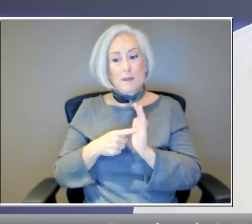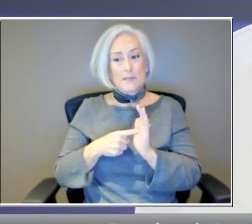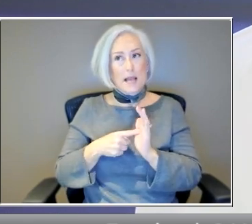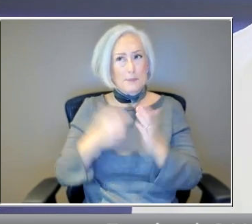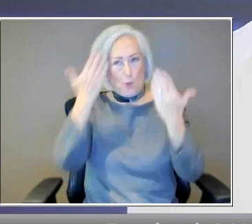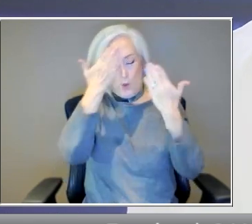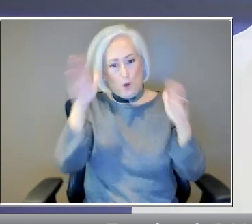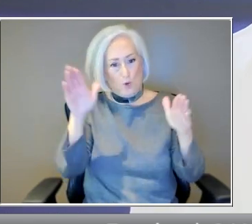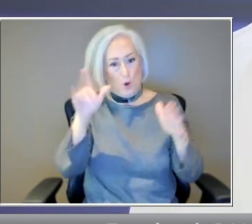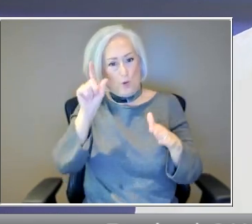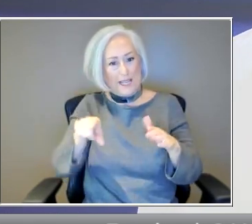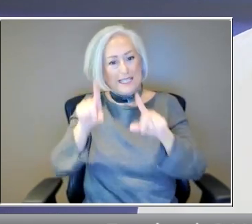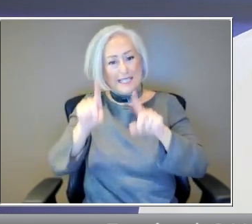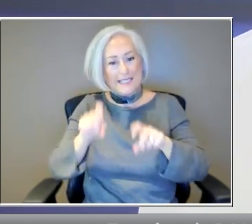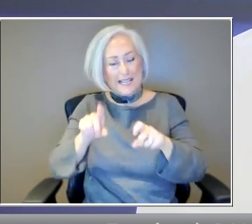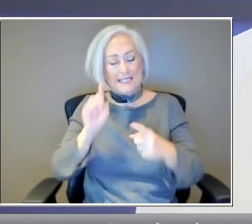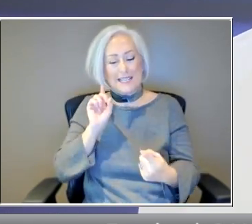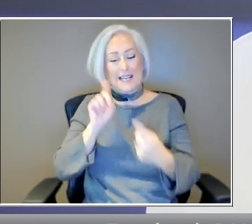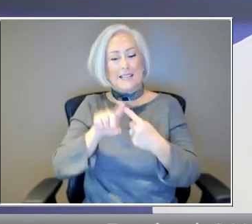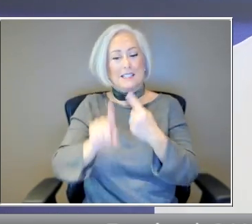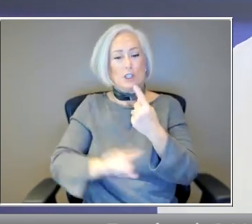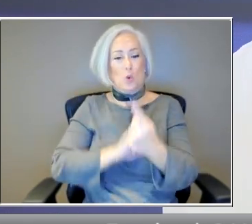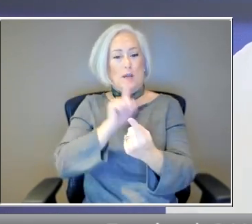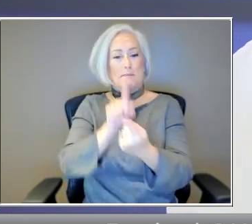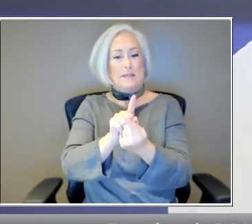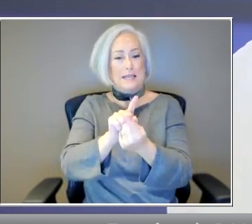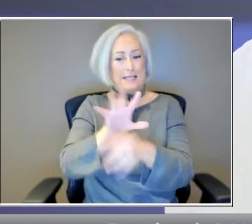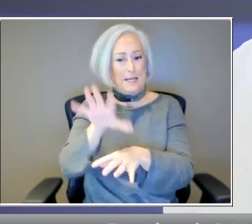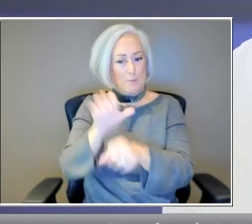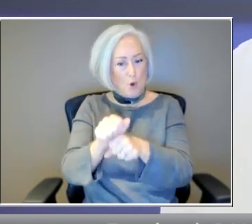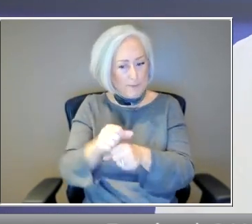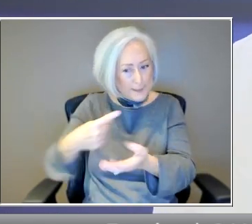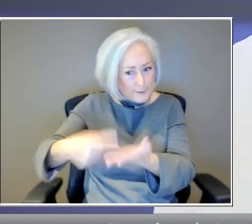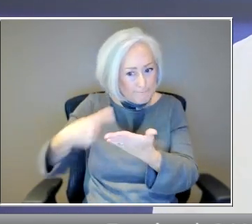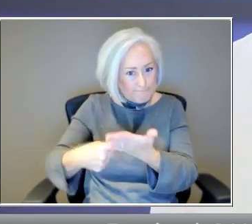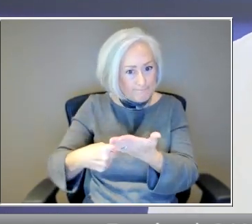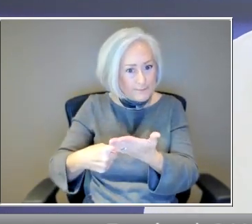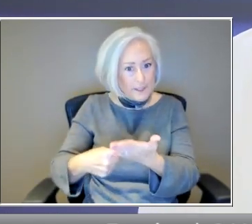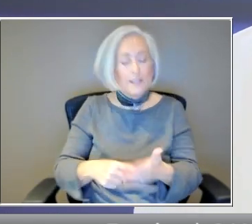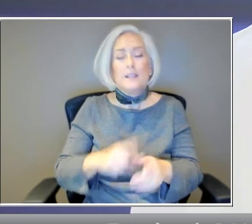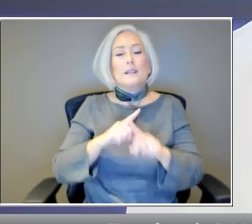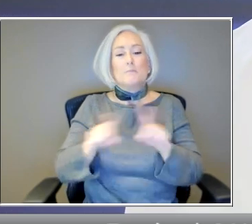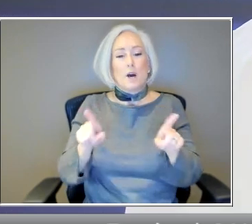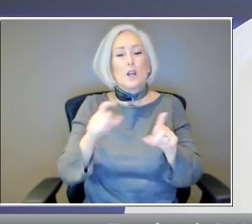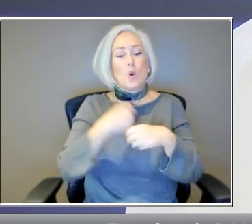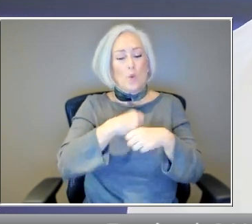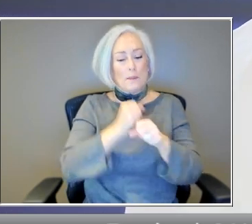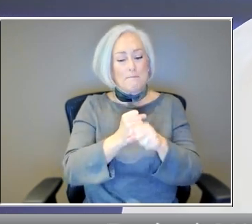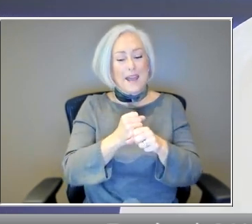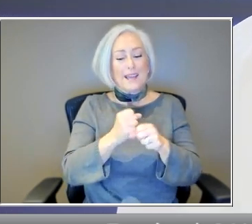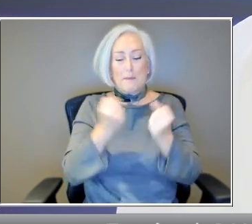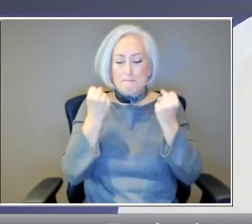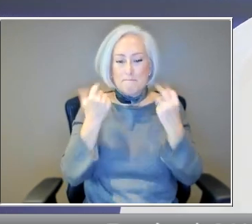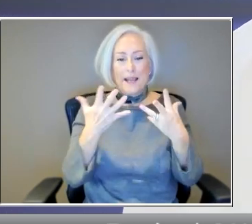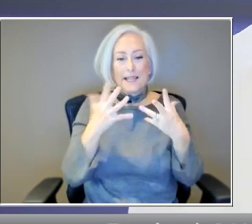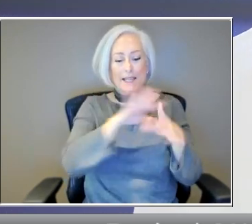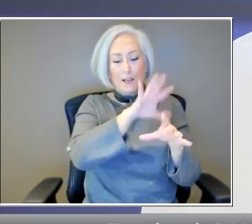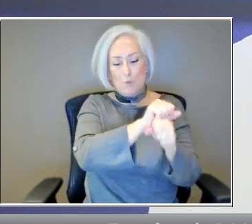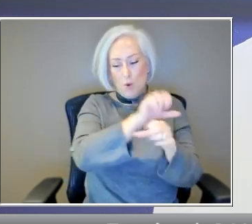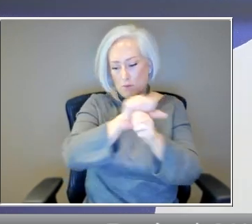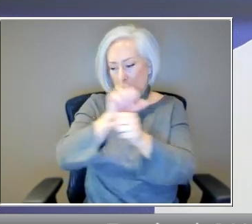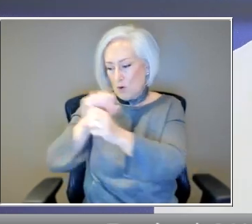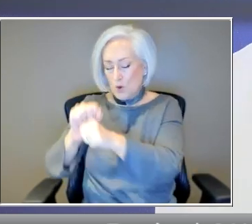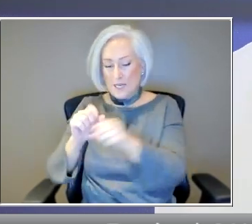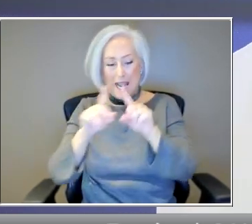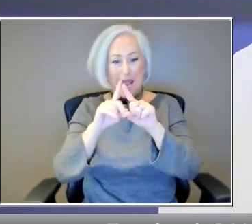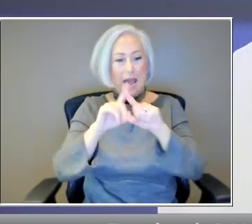said, we try really hard to make that happen, especially for patients who are coming a long ways away. We're the only adult congenital heart disease center in Kansas, and